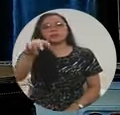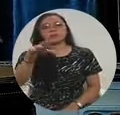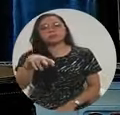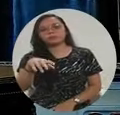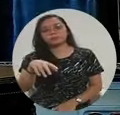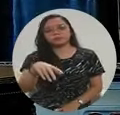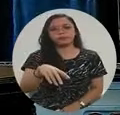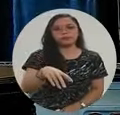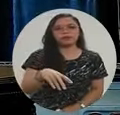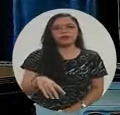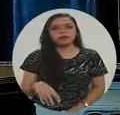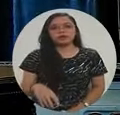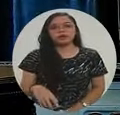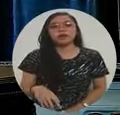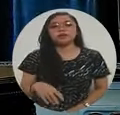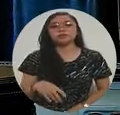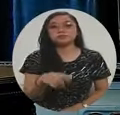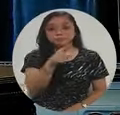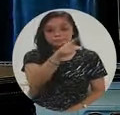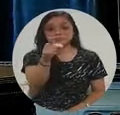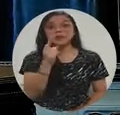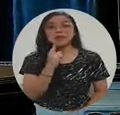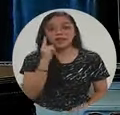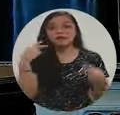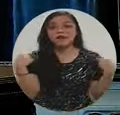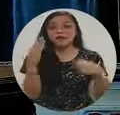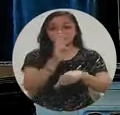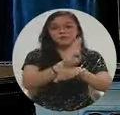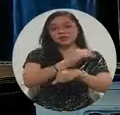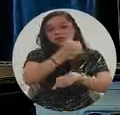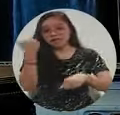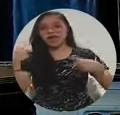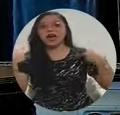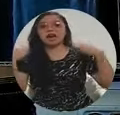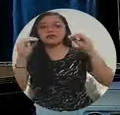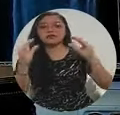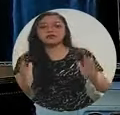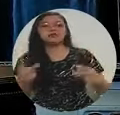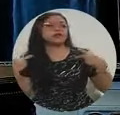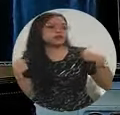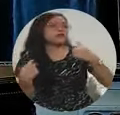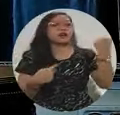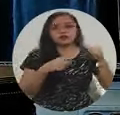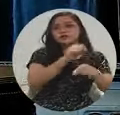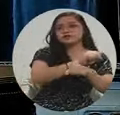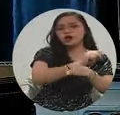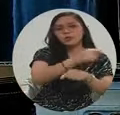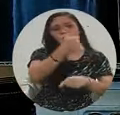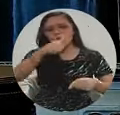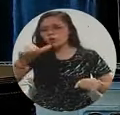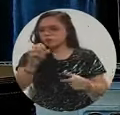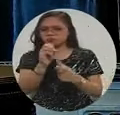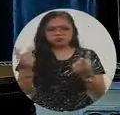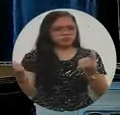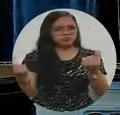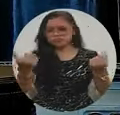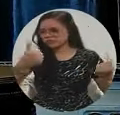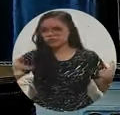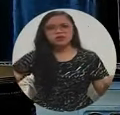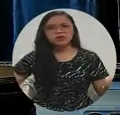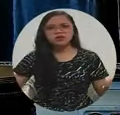Brother Ralph here is a businessman. Some of you are businessmen. Some of you are teachers. Some of you have a job. Some of you are doing something that